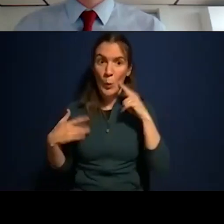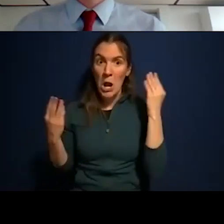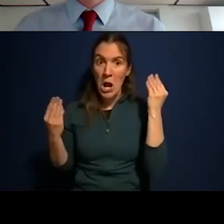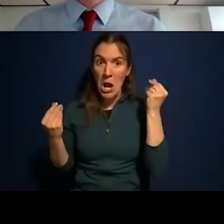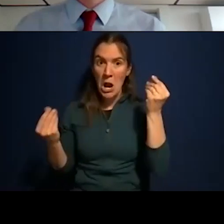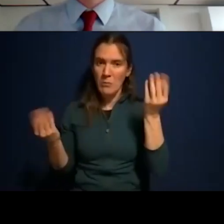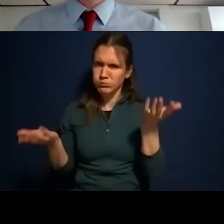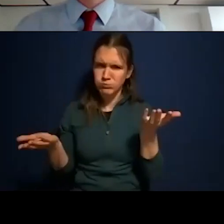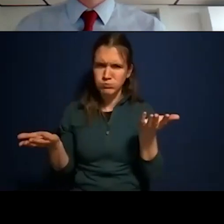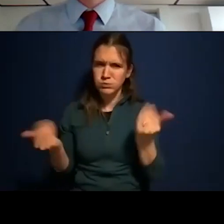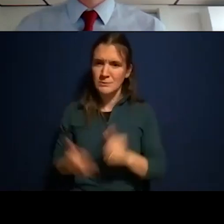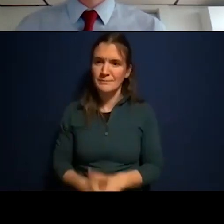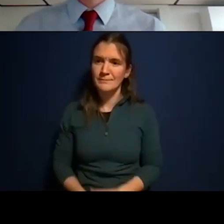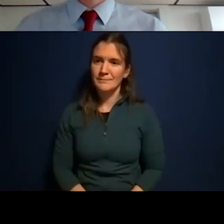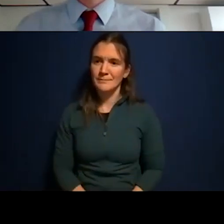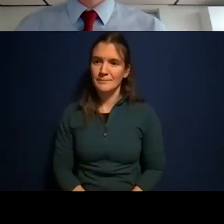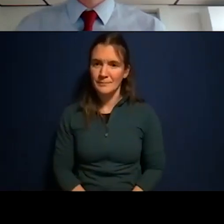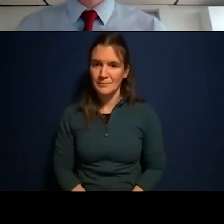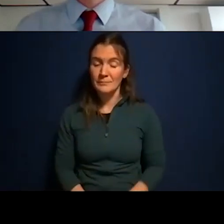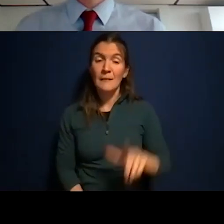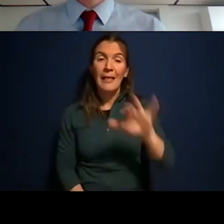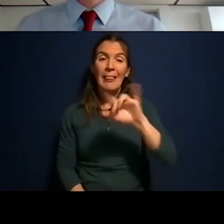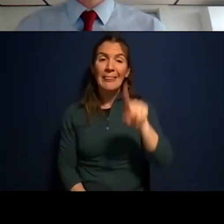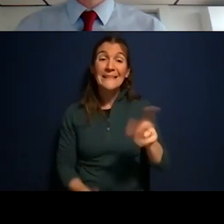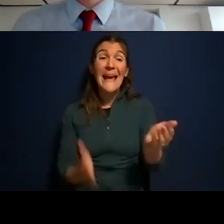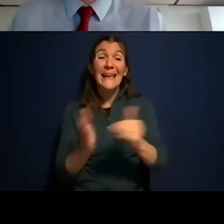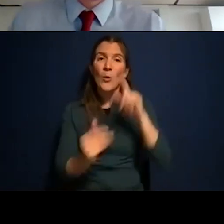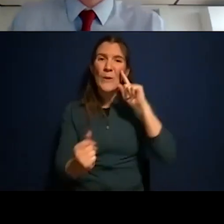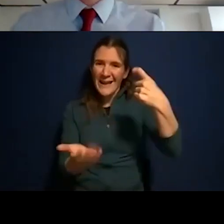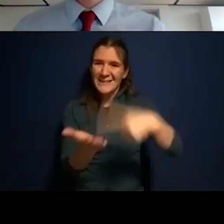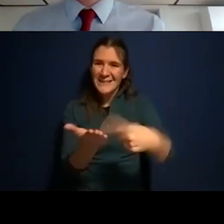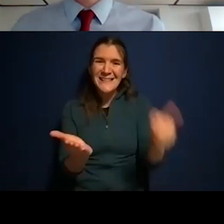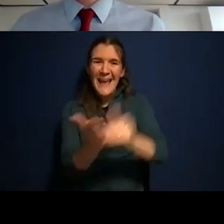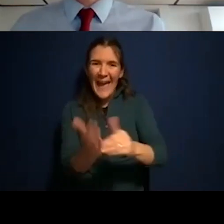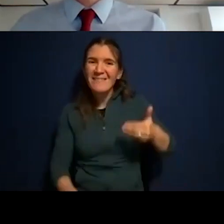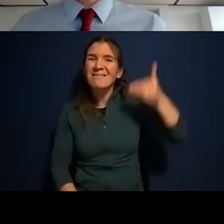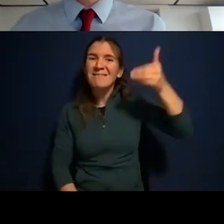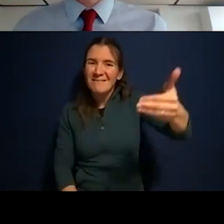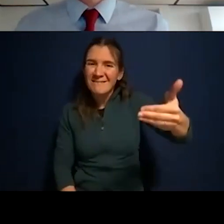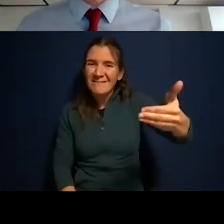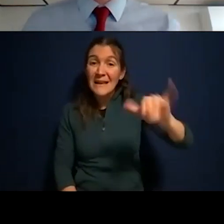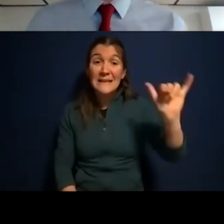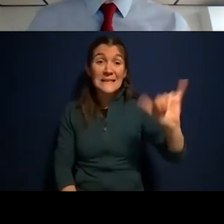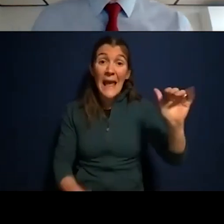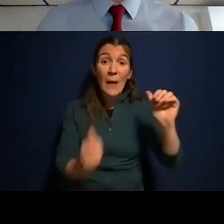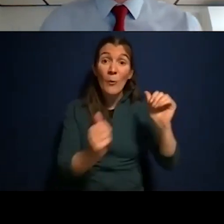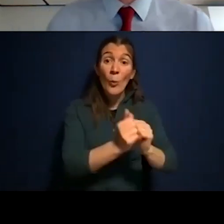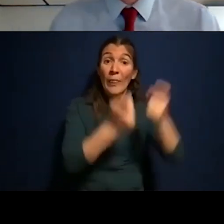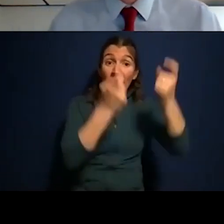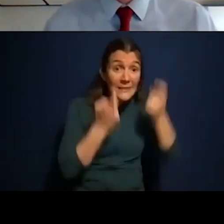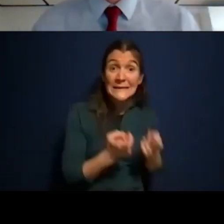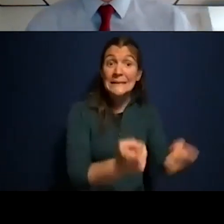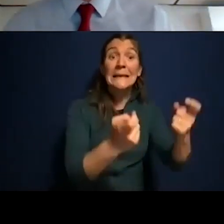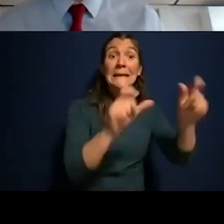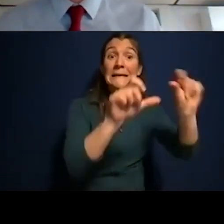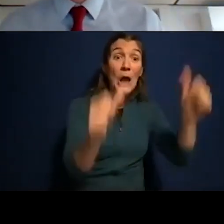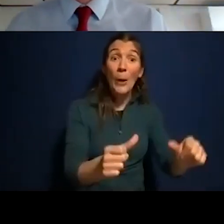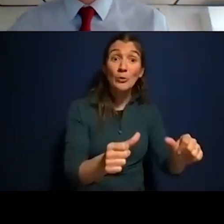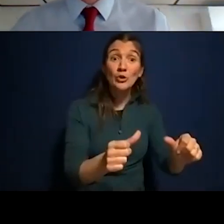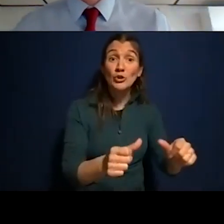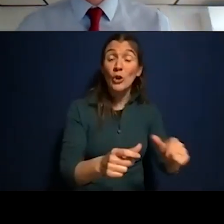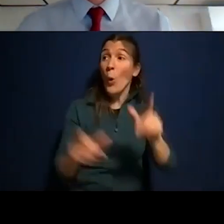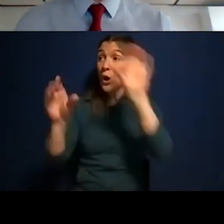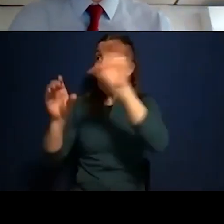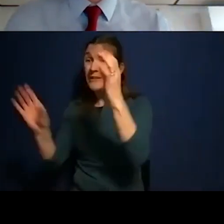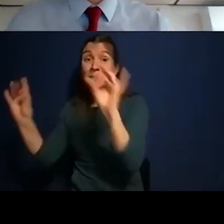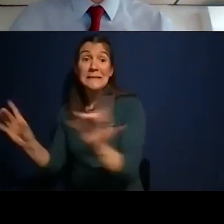this. And it can be revisited. Right. Just like the skier everything. With the Christmas lights.